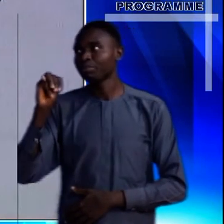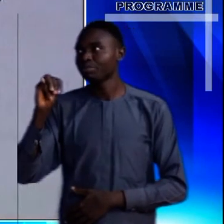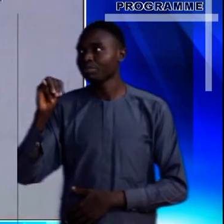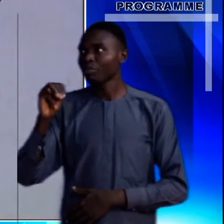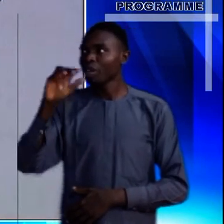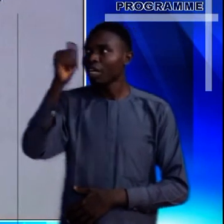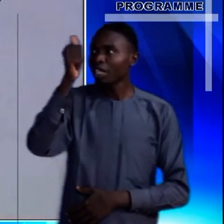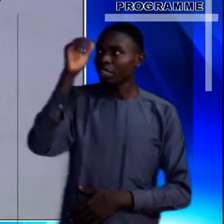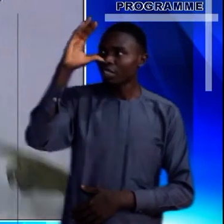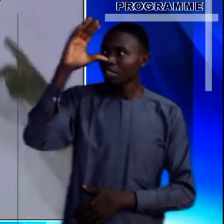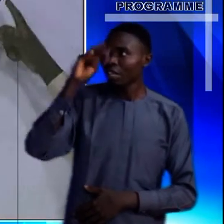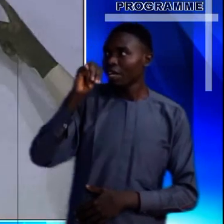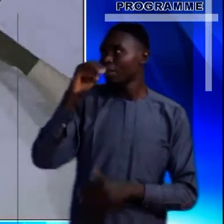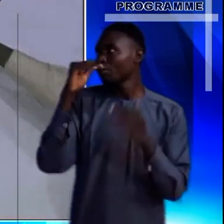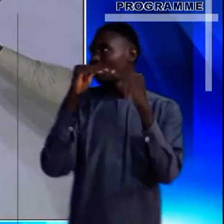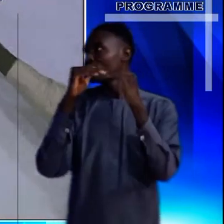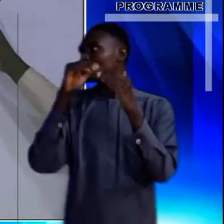decimeter.